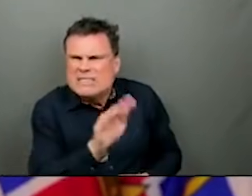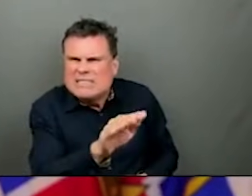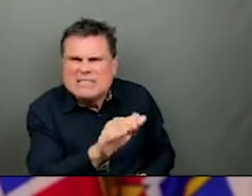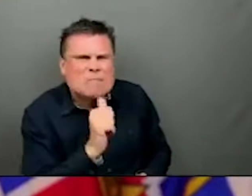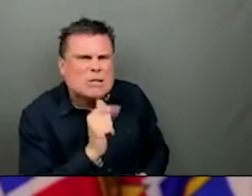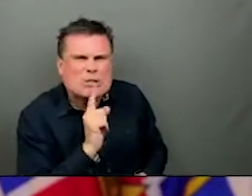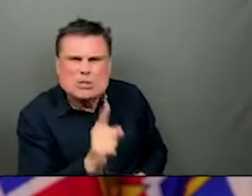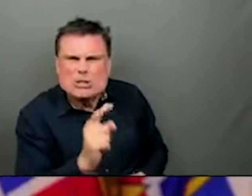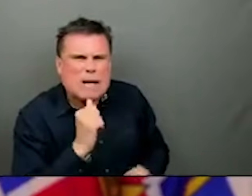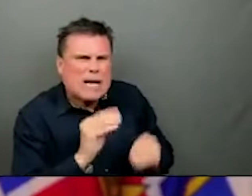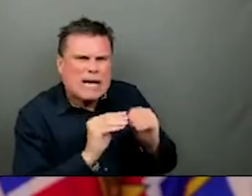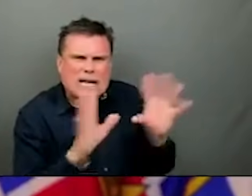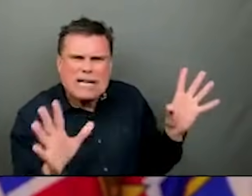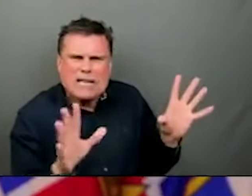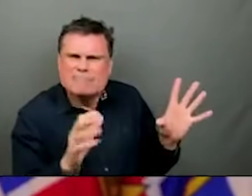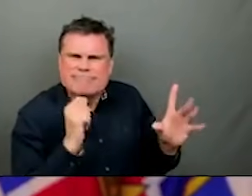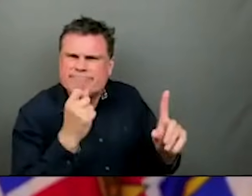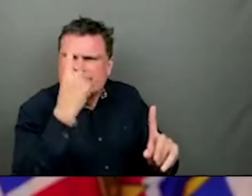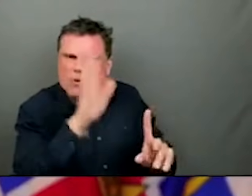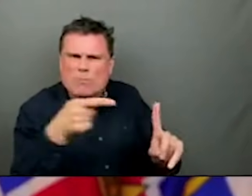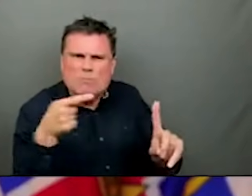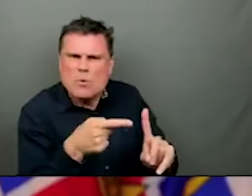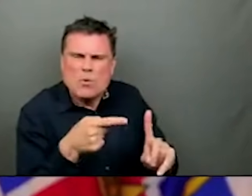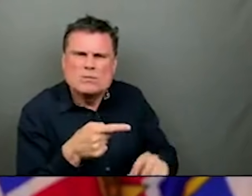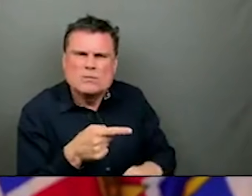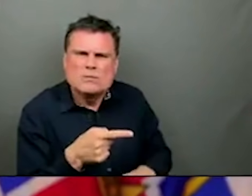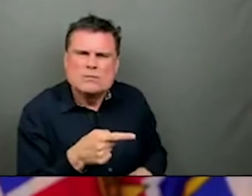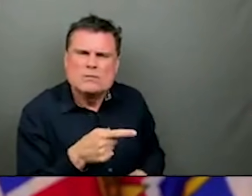your deferring is not going to make it,